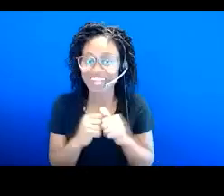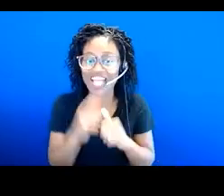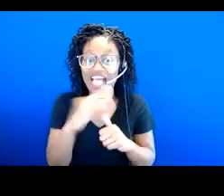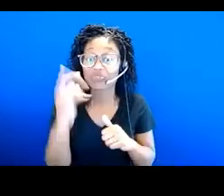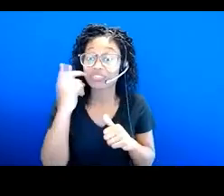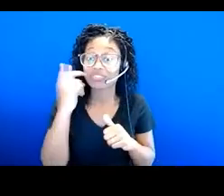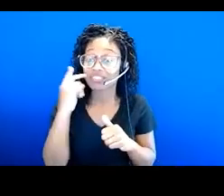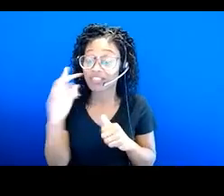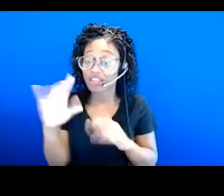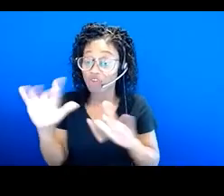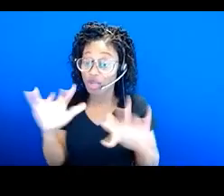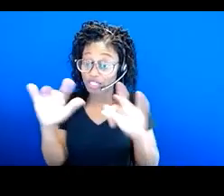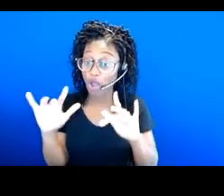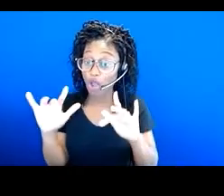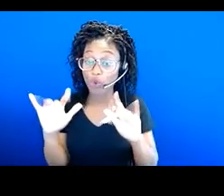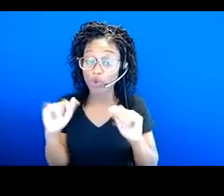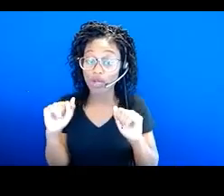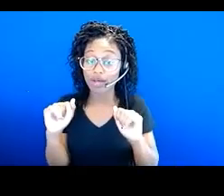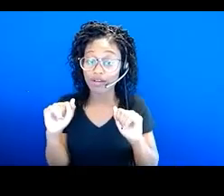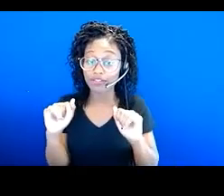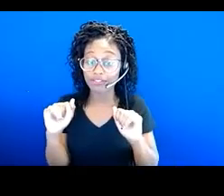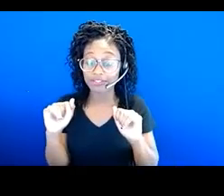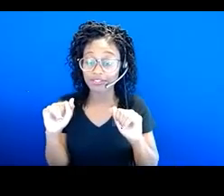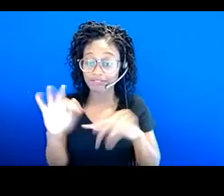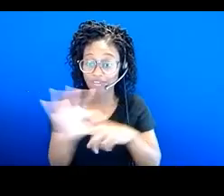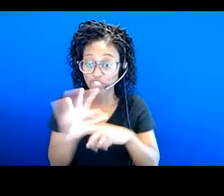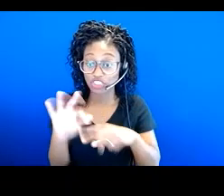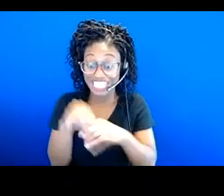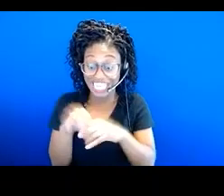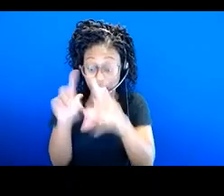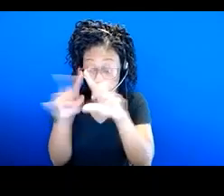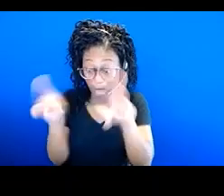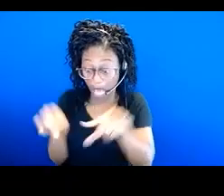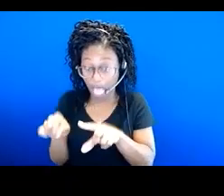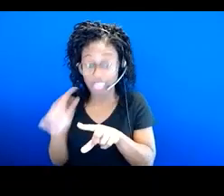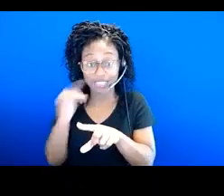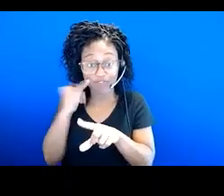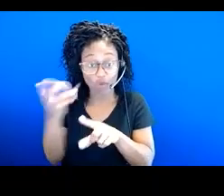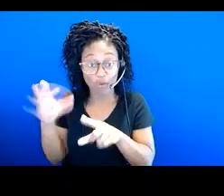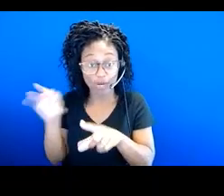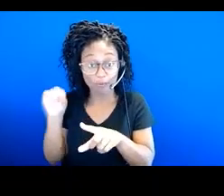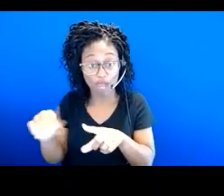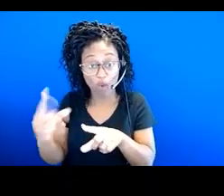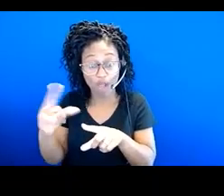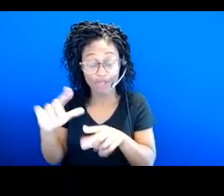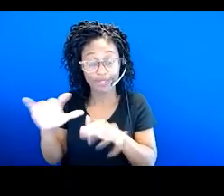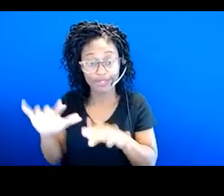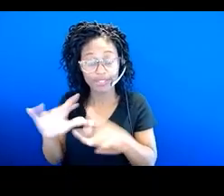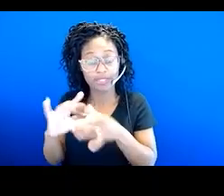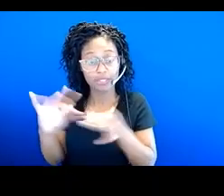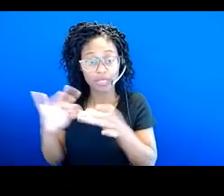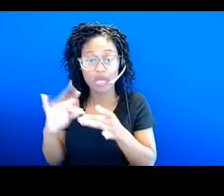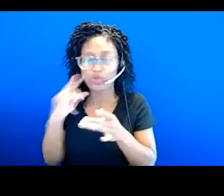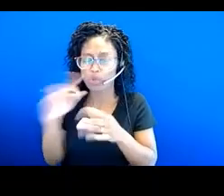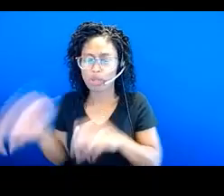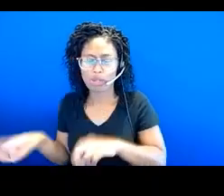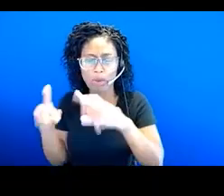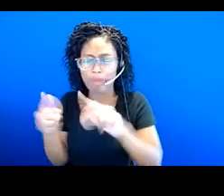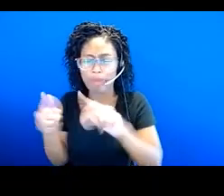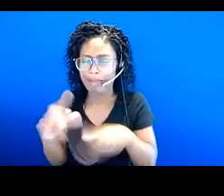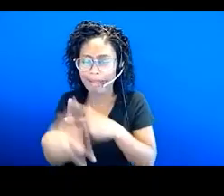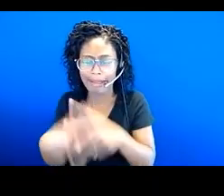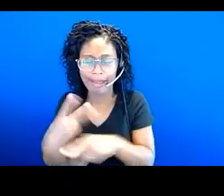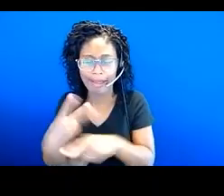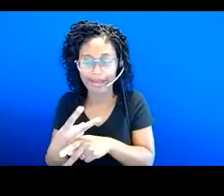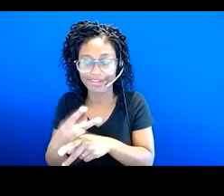audio function within the content boxes allows you to load up any kind of audio file. So